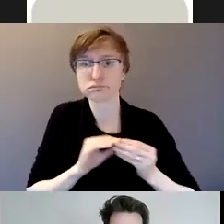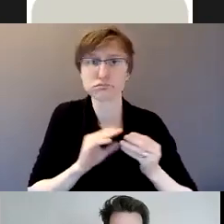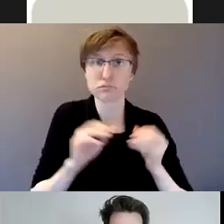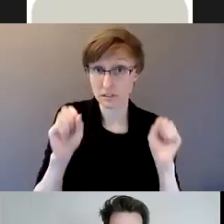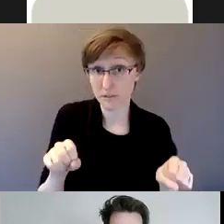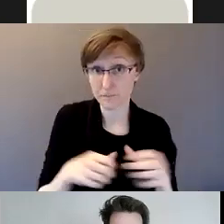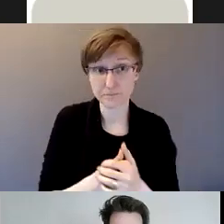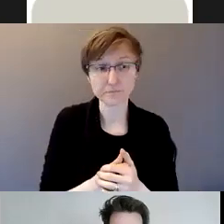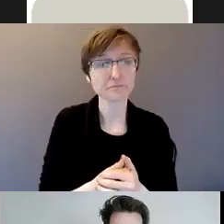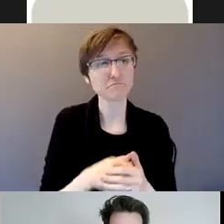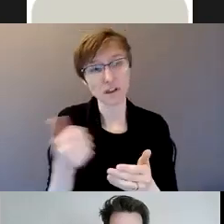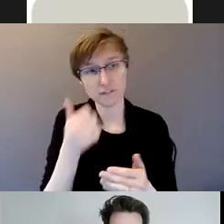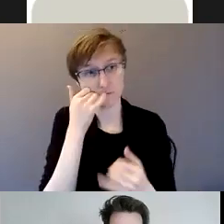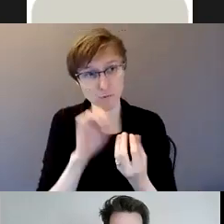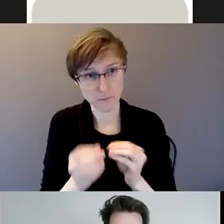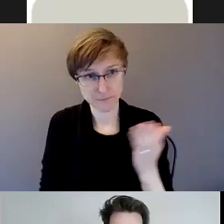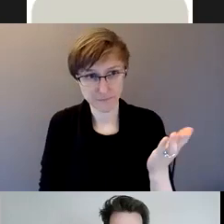numbers.